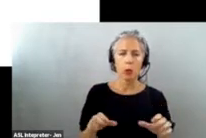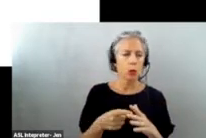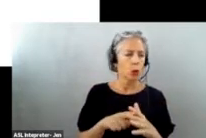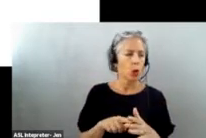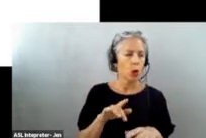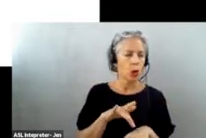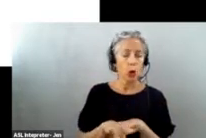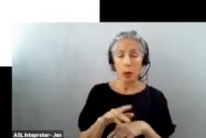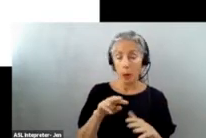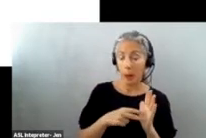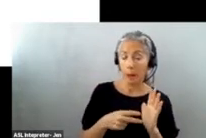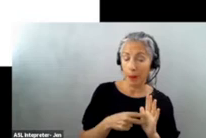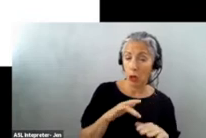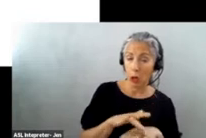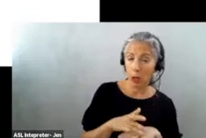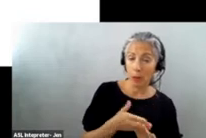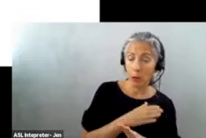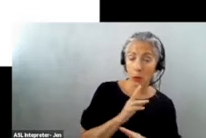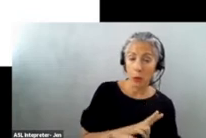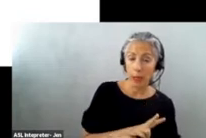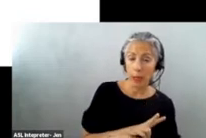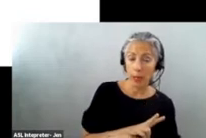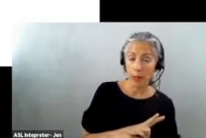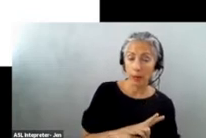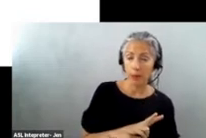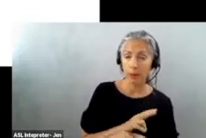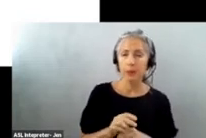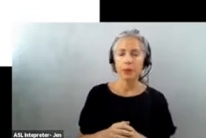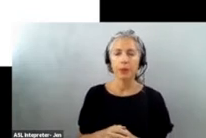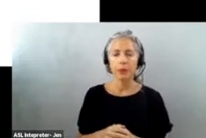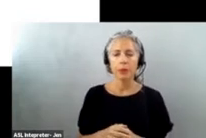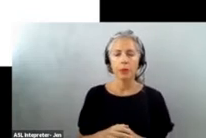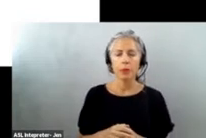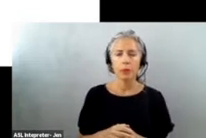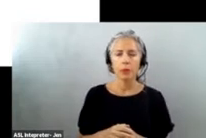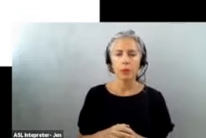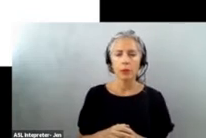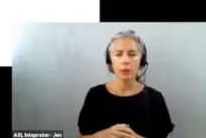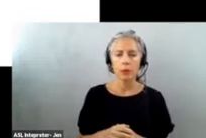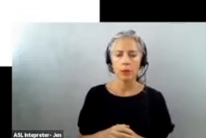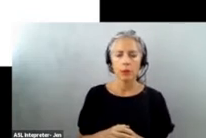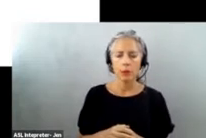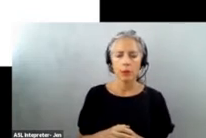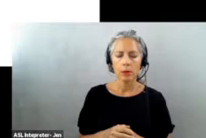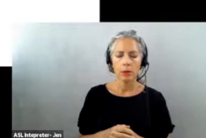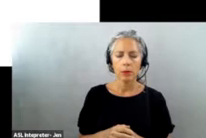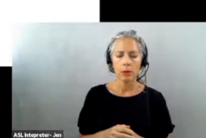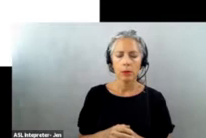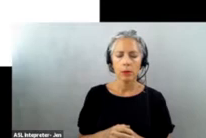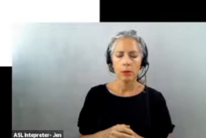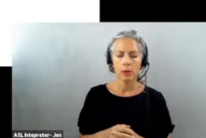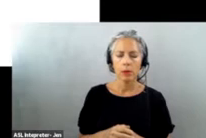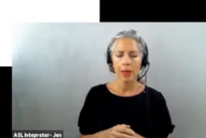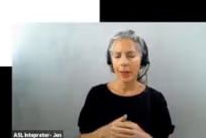with early, we mean before three years of age. So when we do this project, and now you